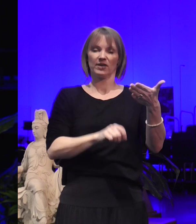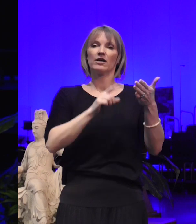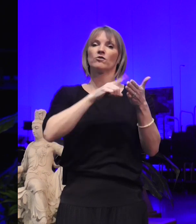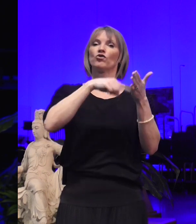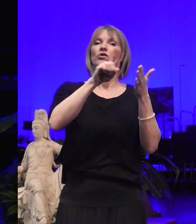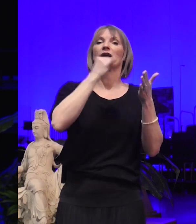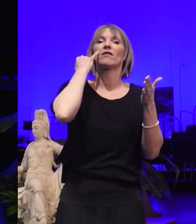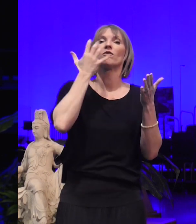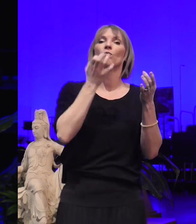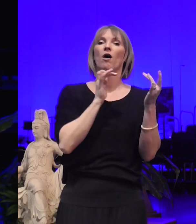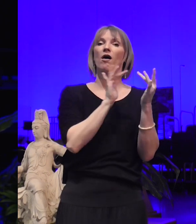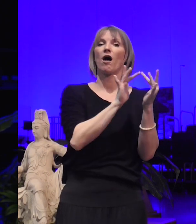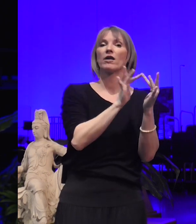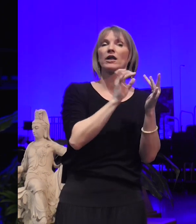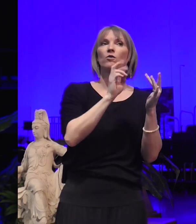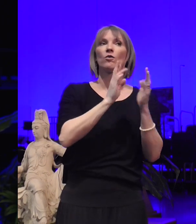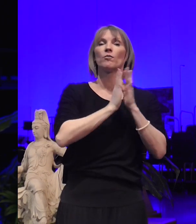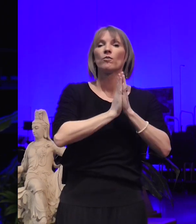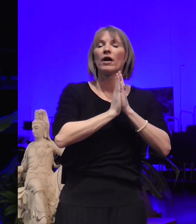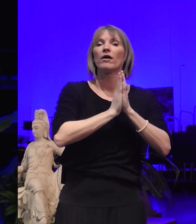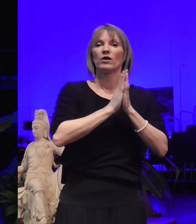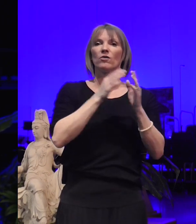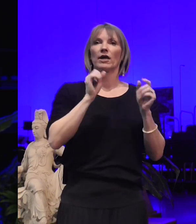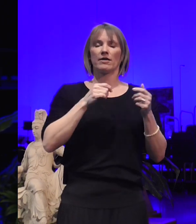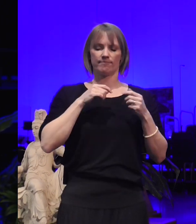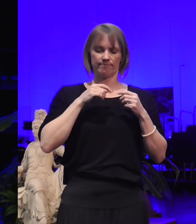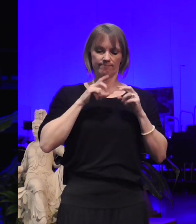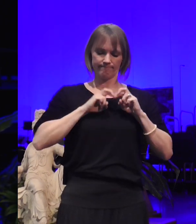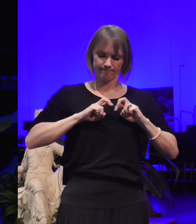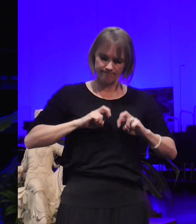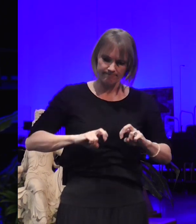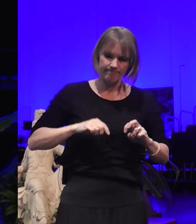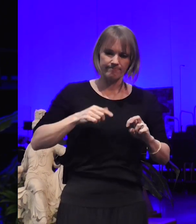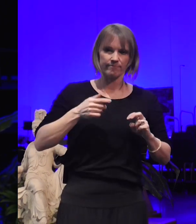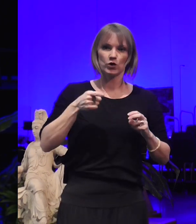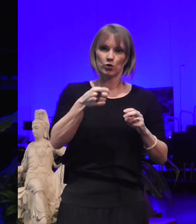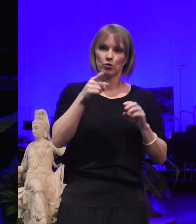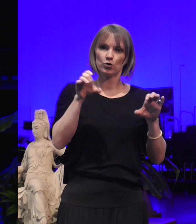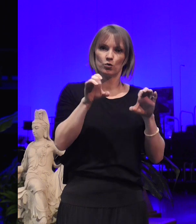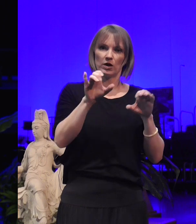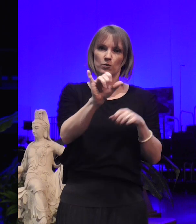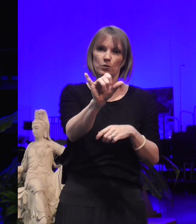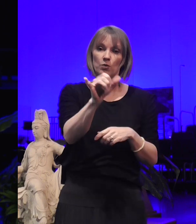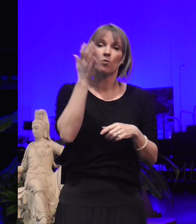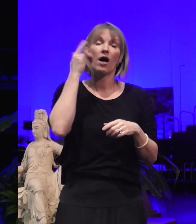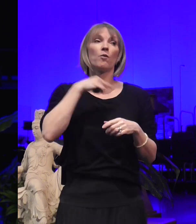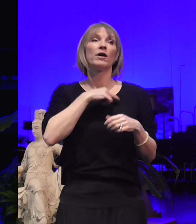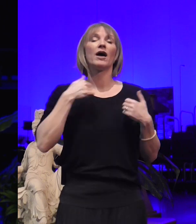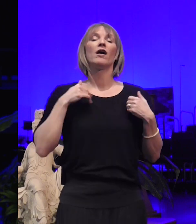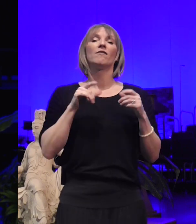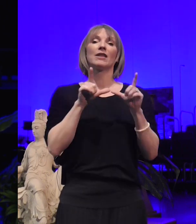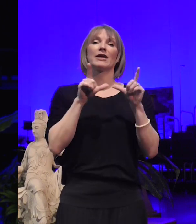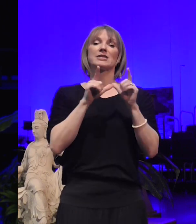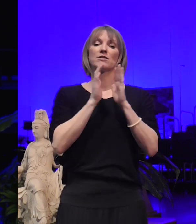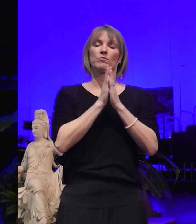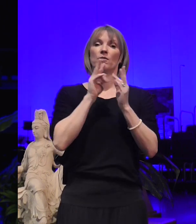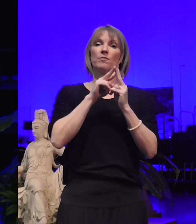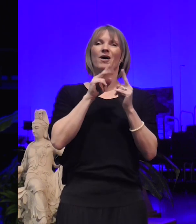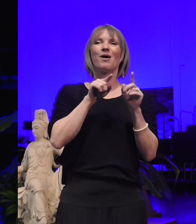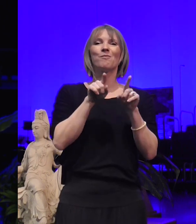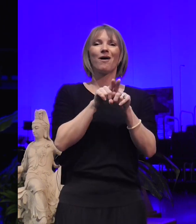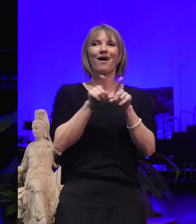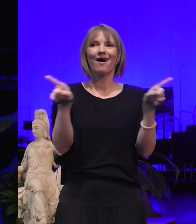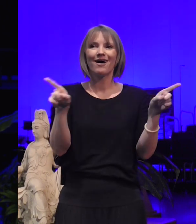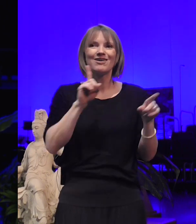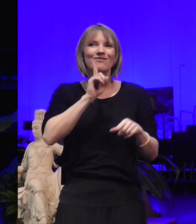or called and given a prayer. You can check in with yourself and making sure you do it as well, because we have our licensed practitioners, but we are